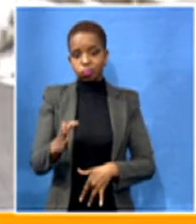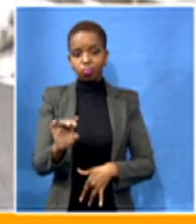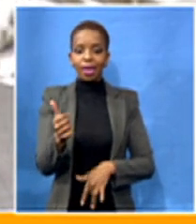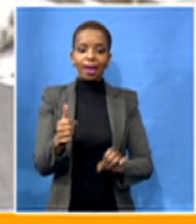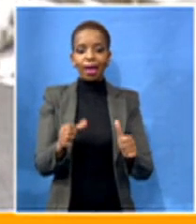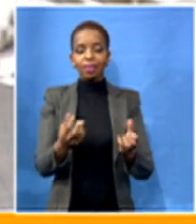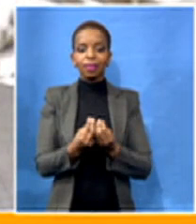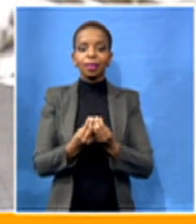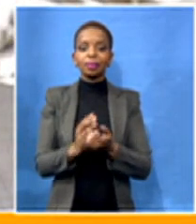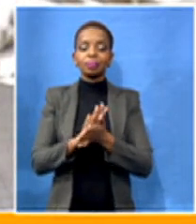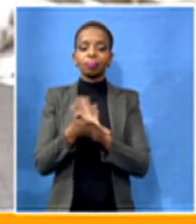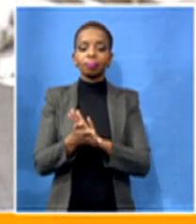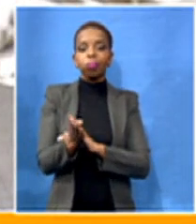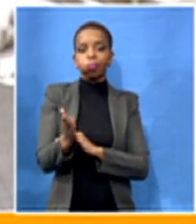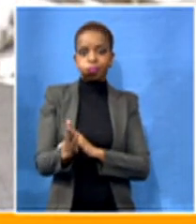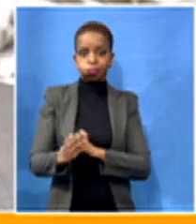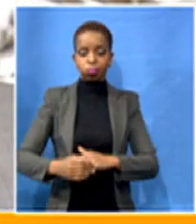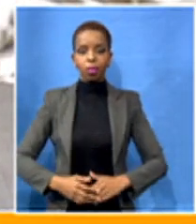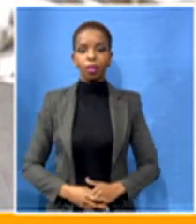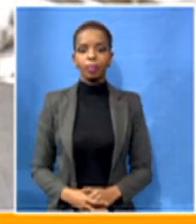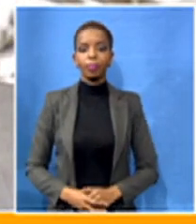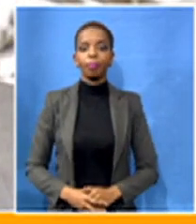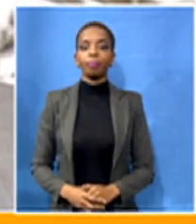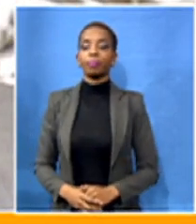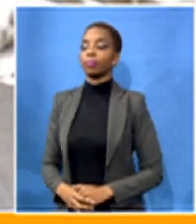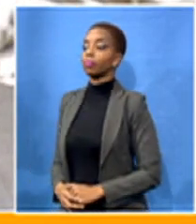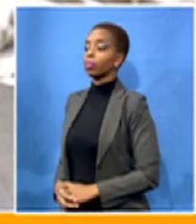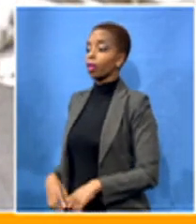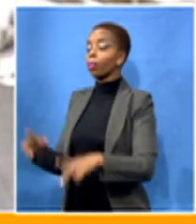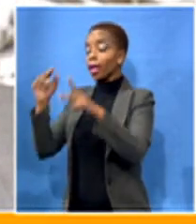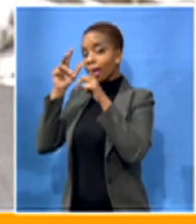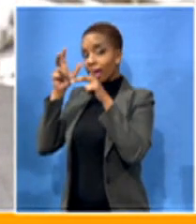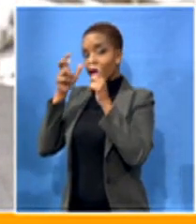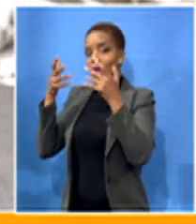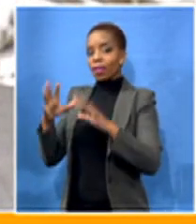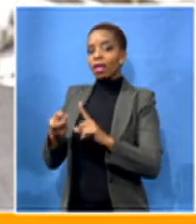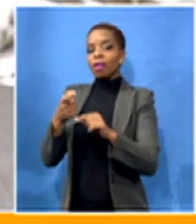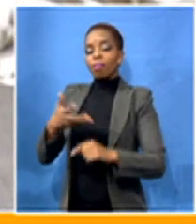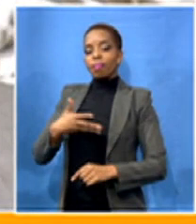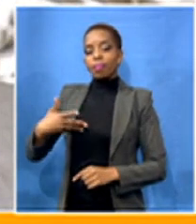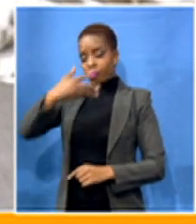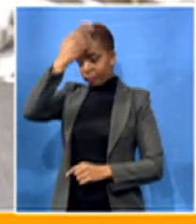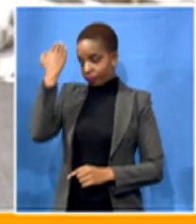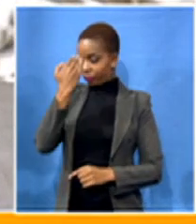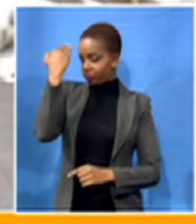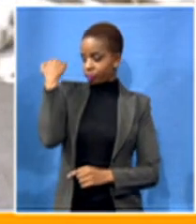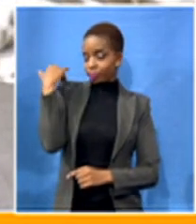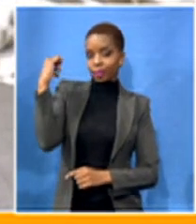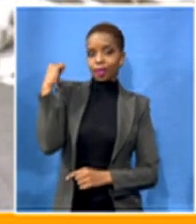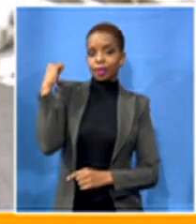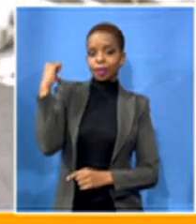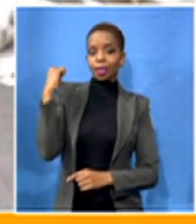Sandile, we also heard from a lot from Minister Nkosazana Dlamini-Zuma yesterday during the